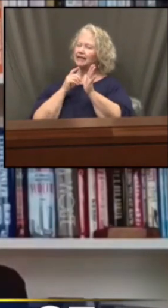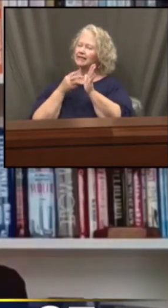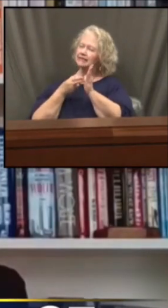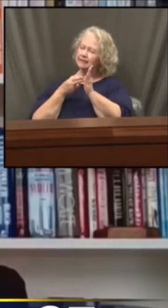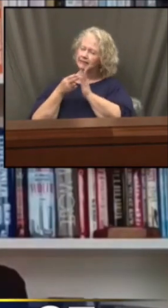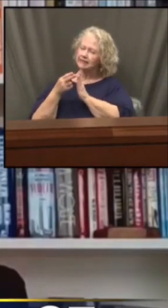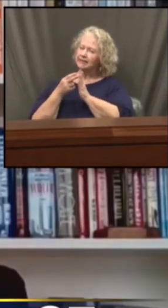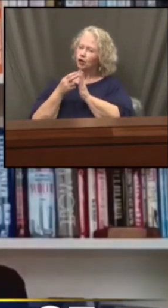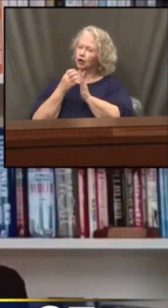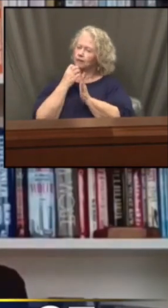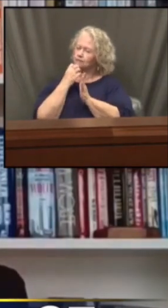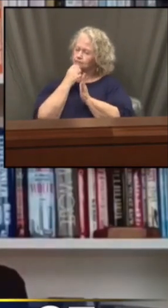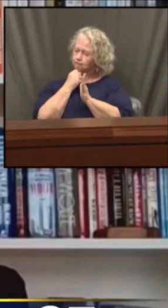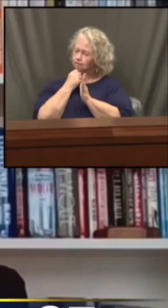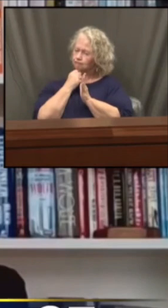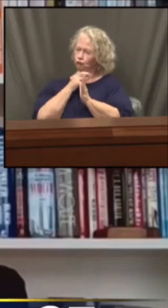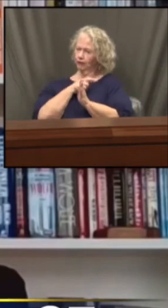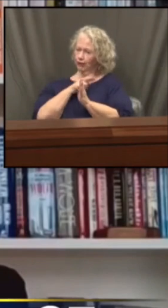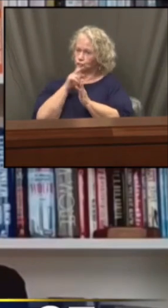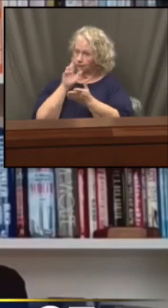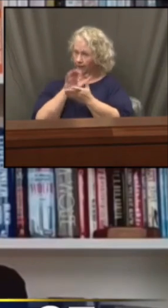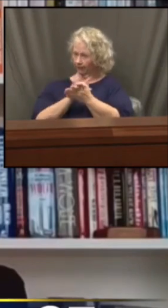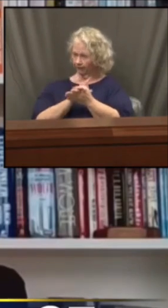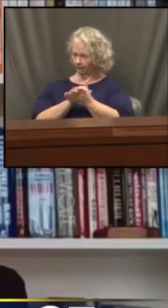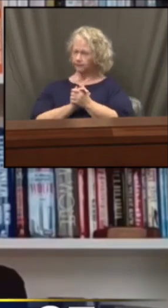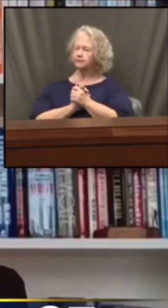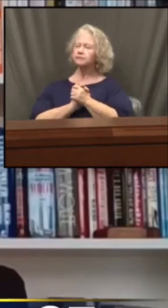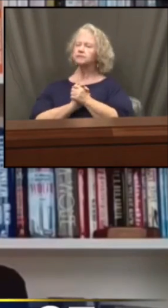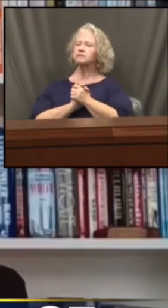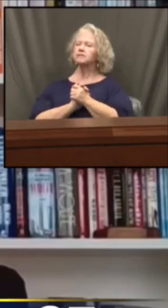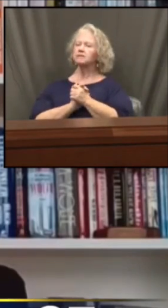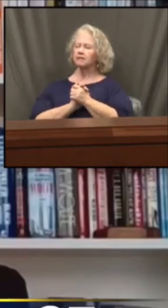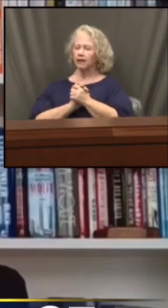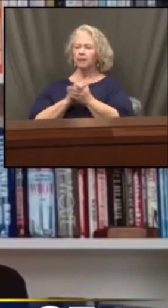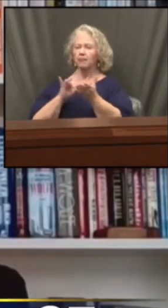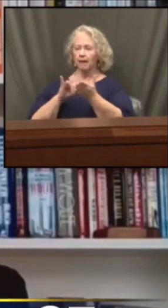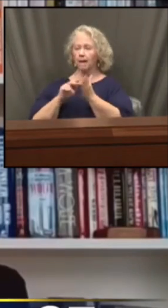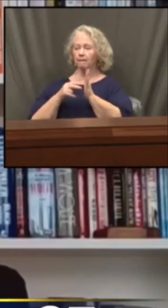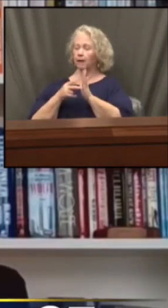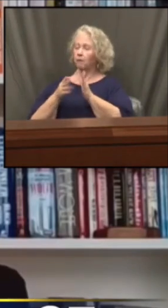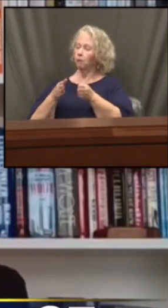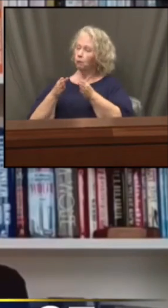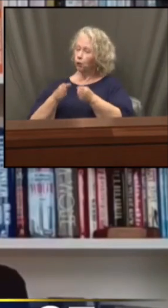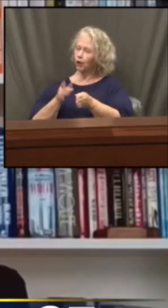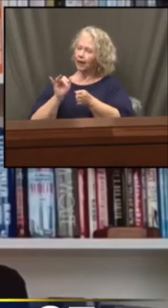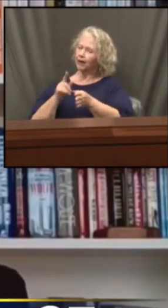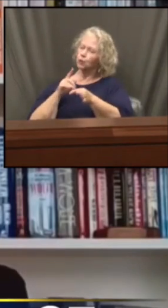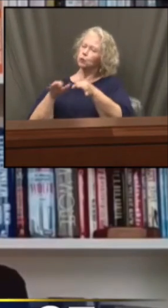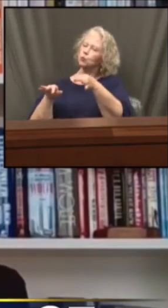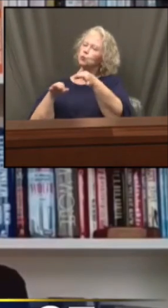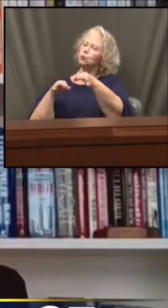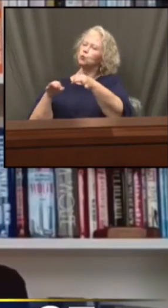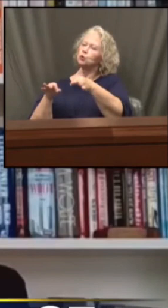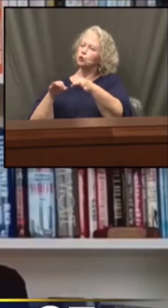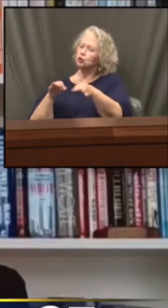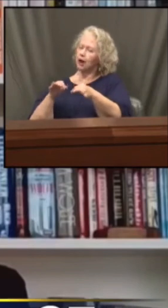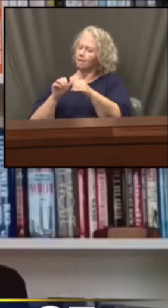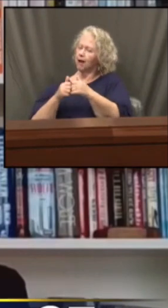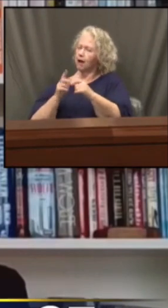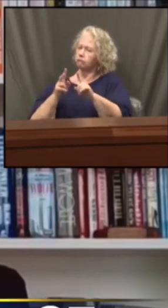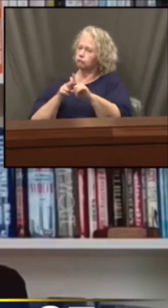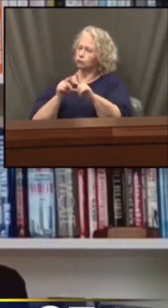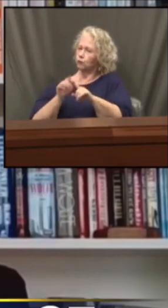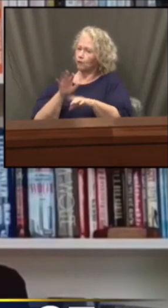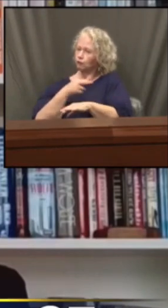obviously, people will be able to describe that in the way that's appropriate for their religious belief. It's